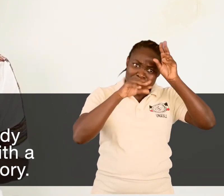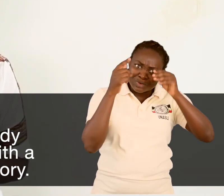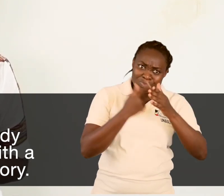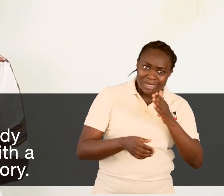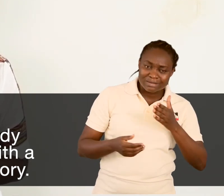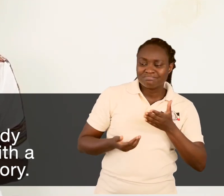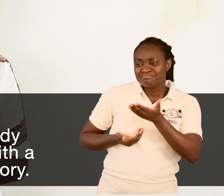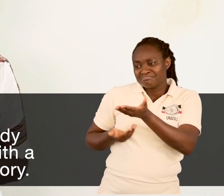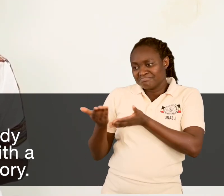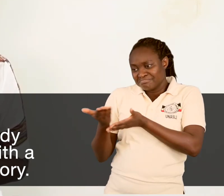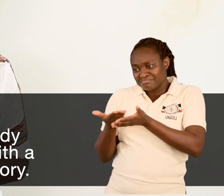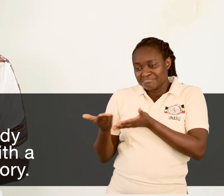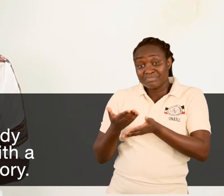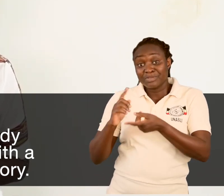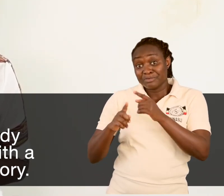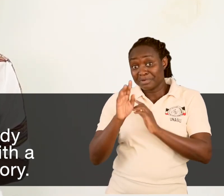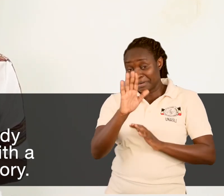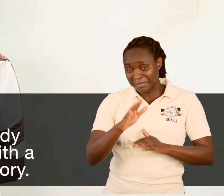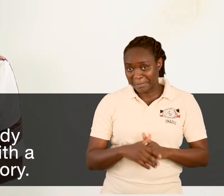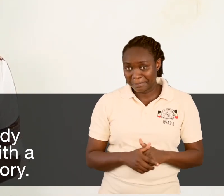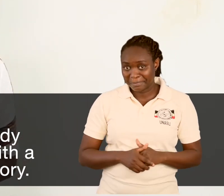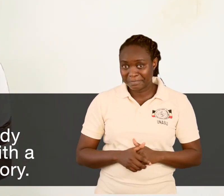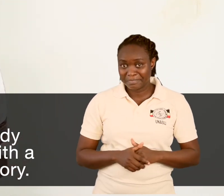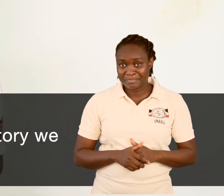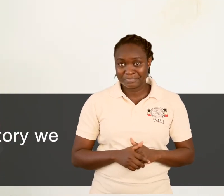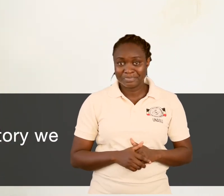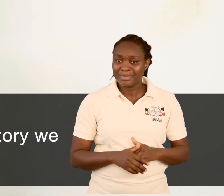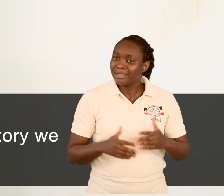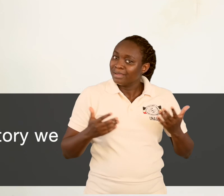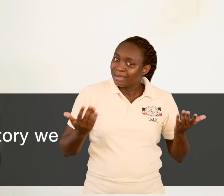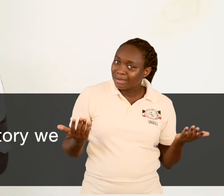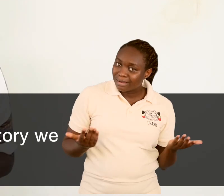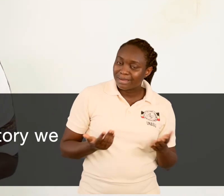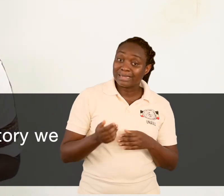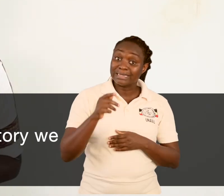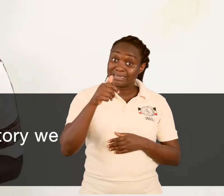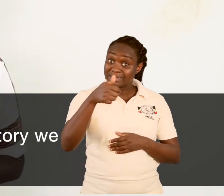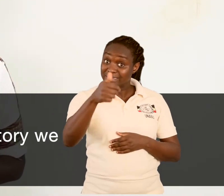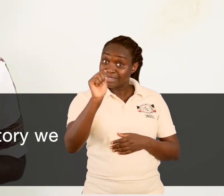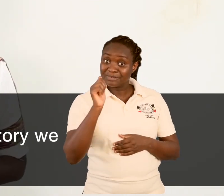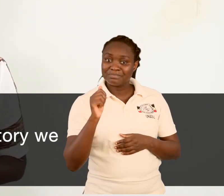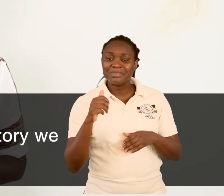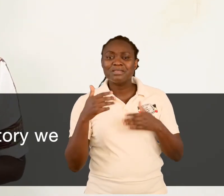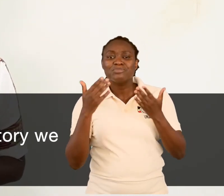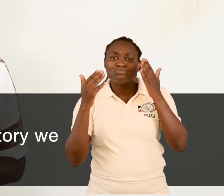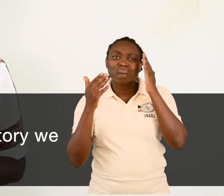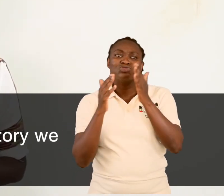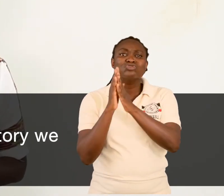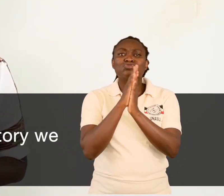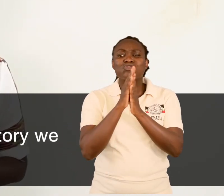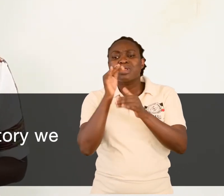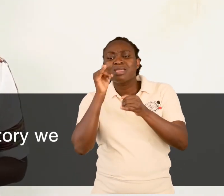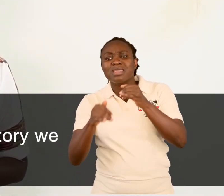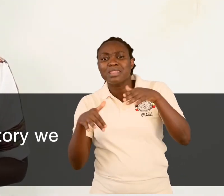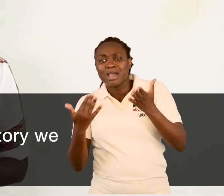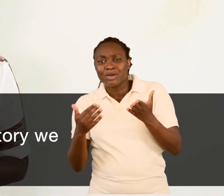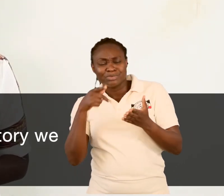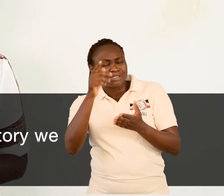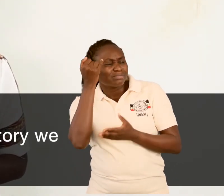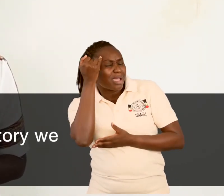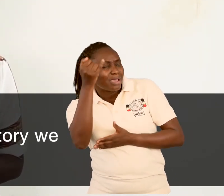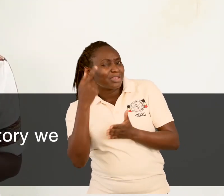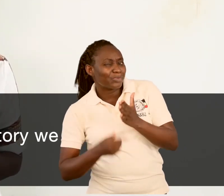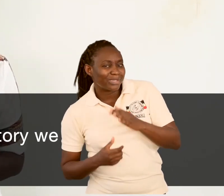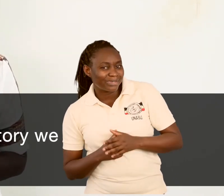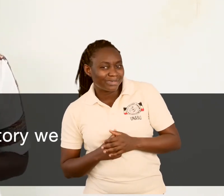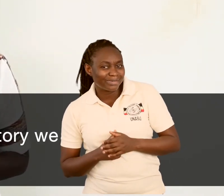learned from the story we have read. You could also write a different ending to the story that we have read.